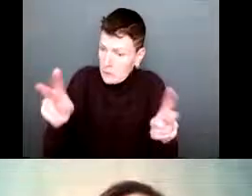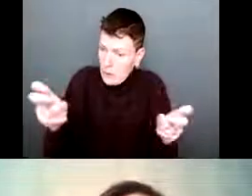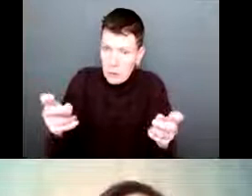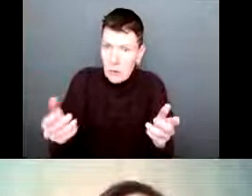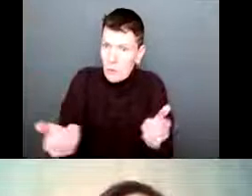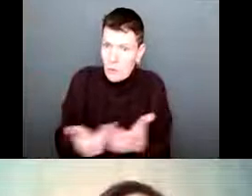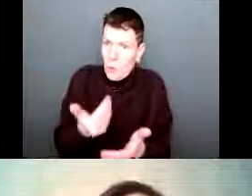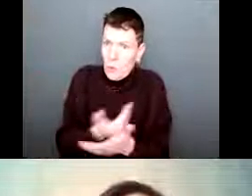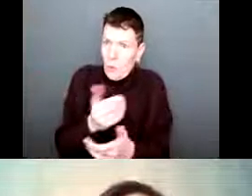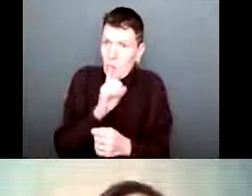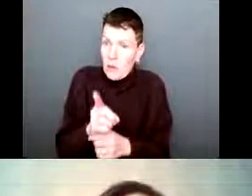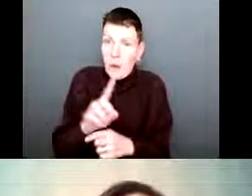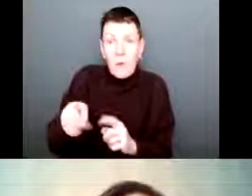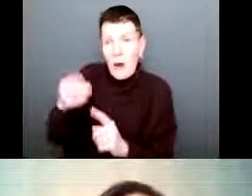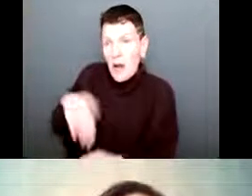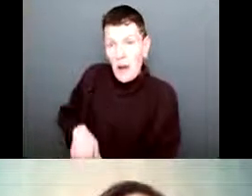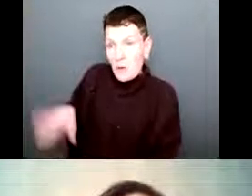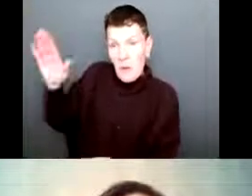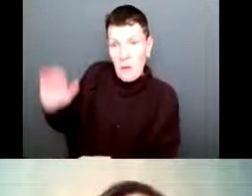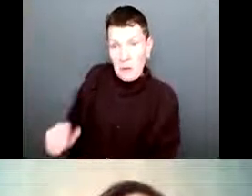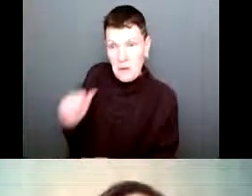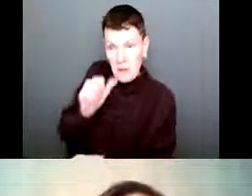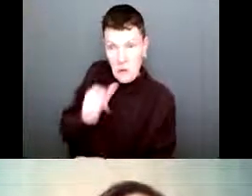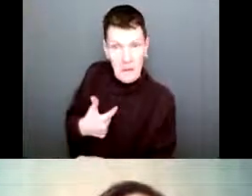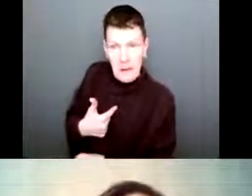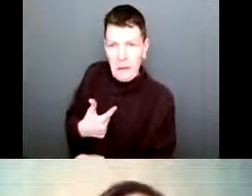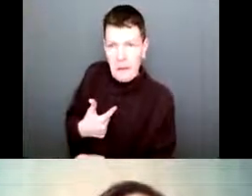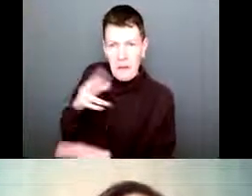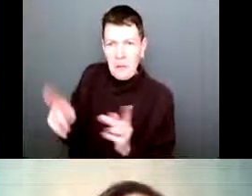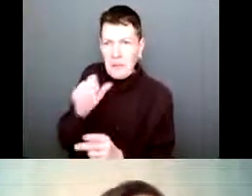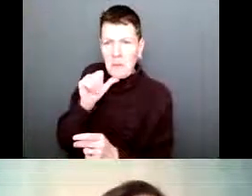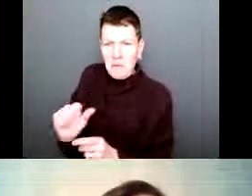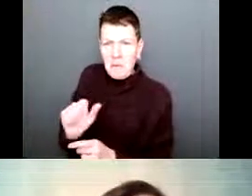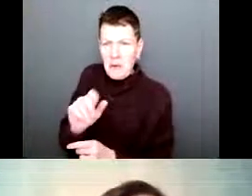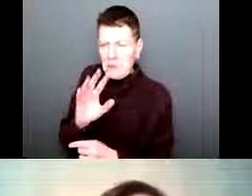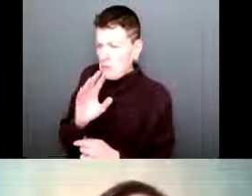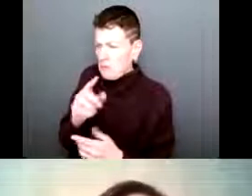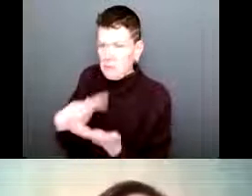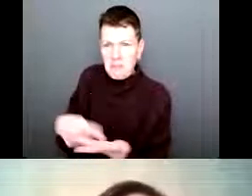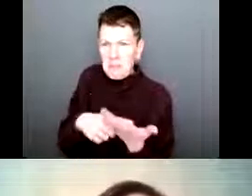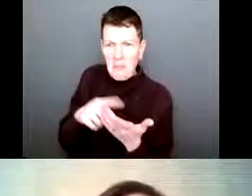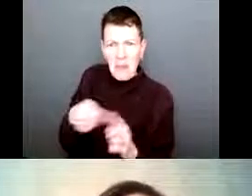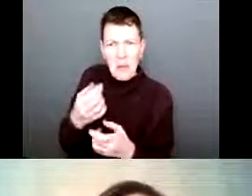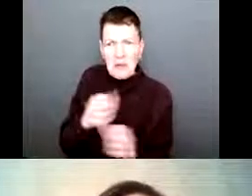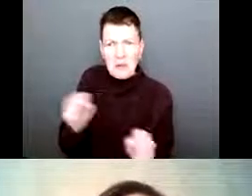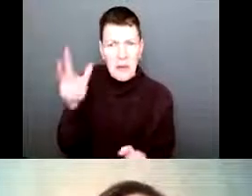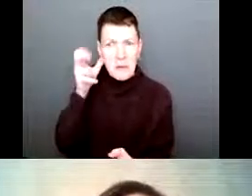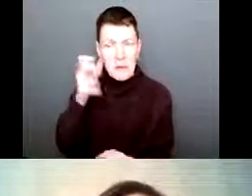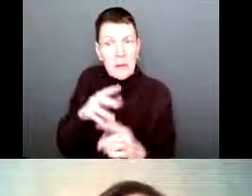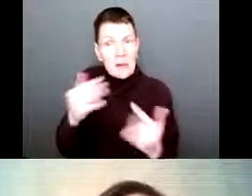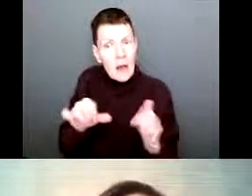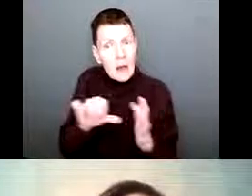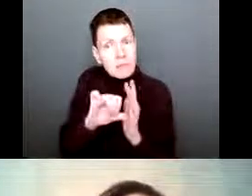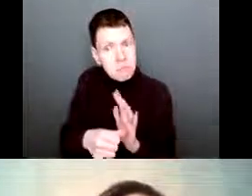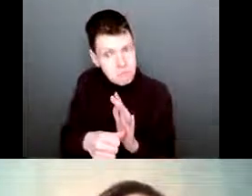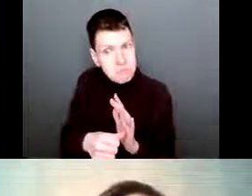was growing up, no one talked about safe listening. Now it's emphasized, and importantly so, because our hearing is